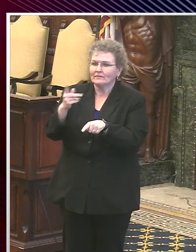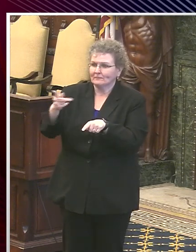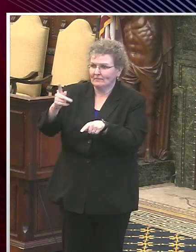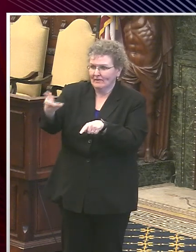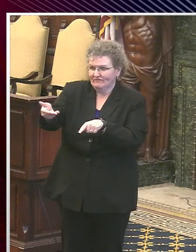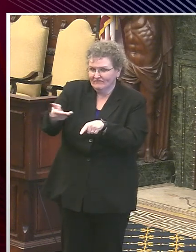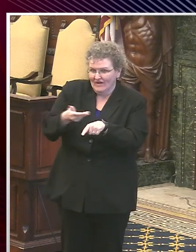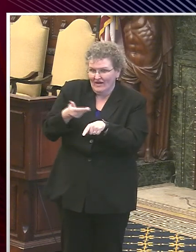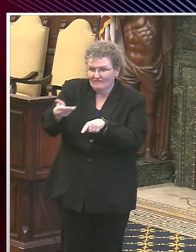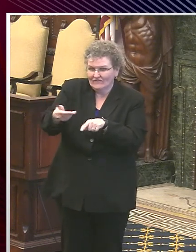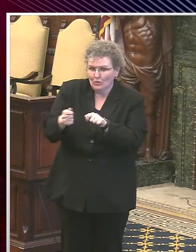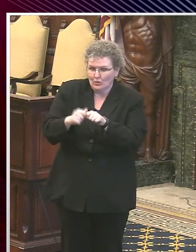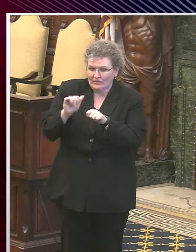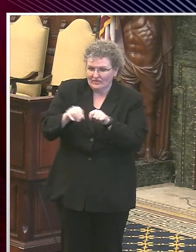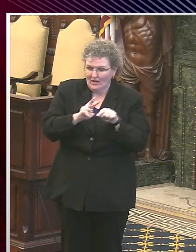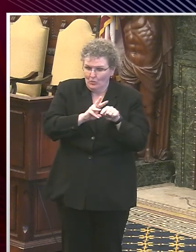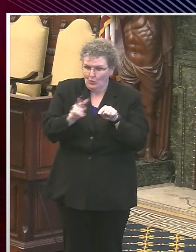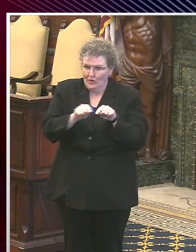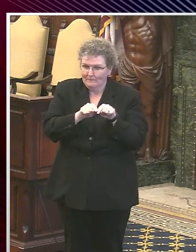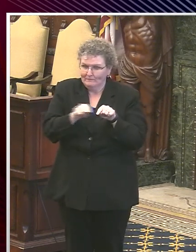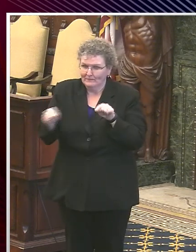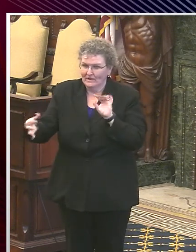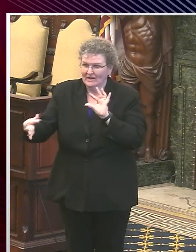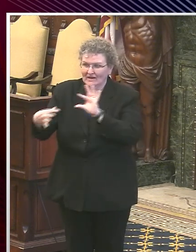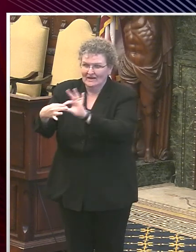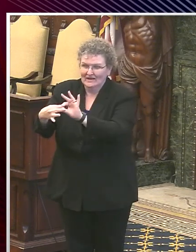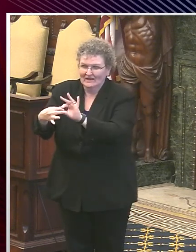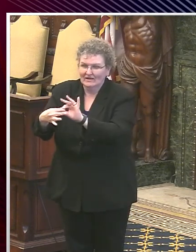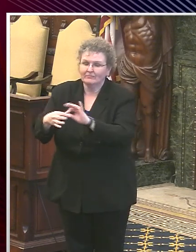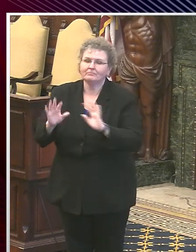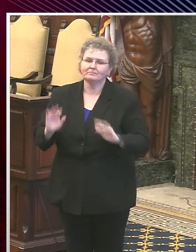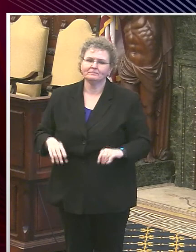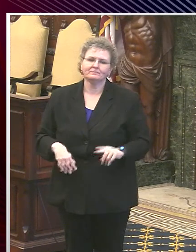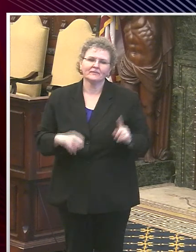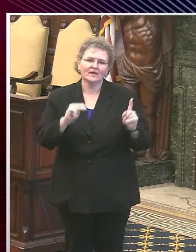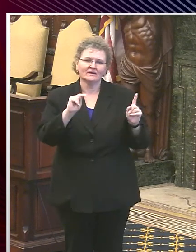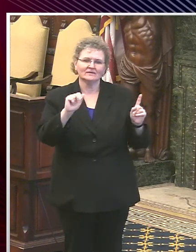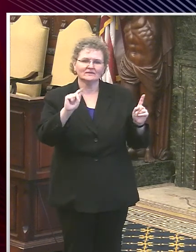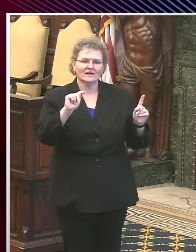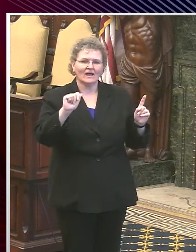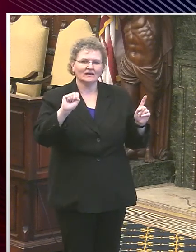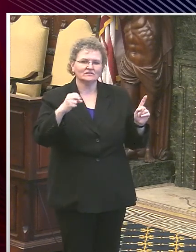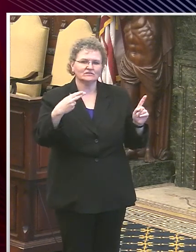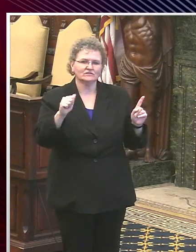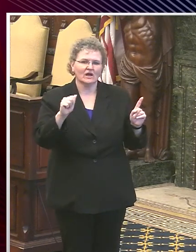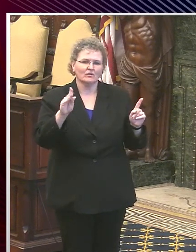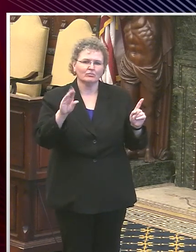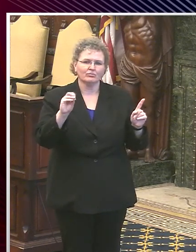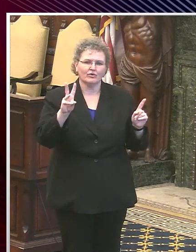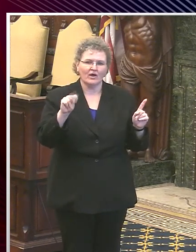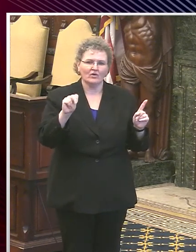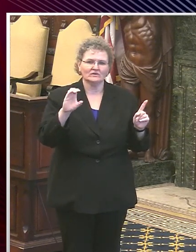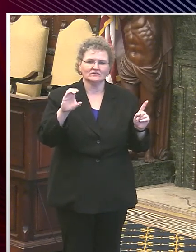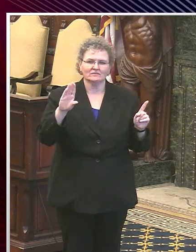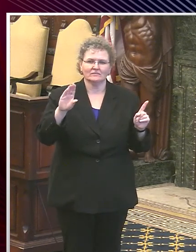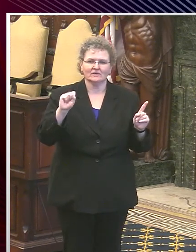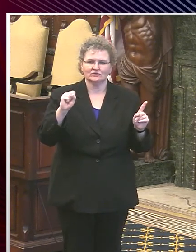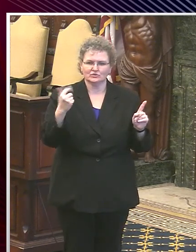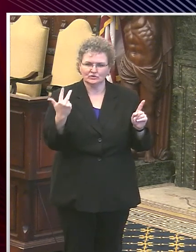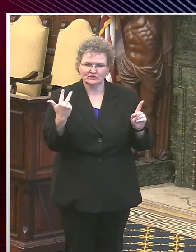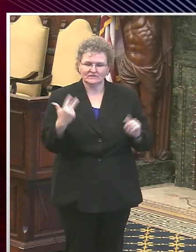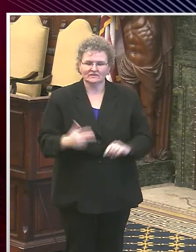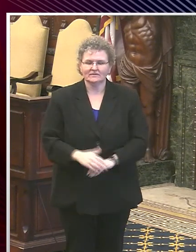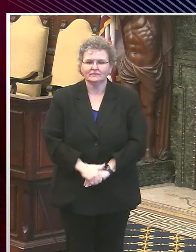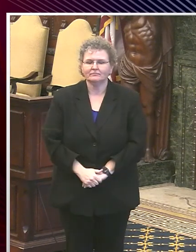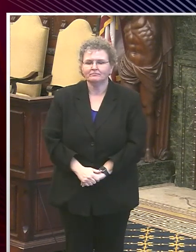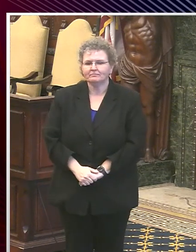schedule an appointment. Thank you. All right. Thank you, Lauren. Let's go to Natasha Brown of CBS 3.